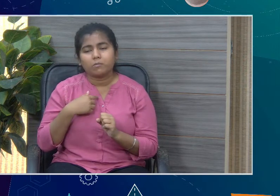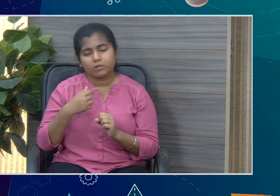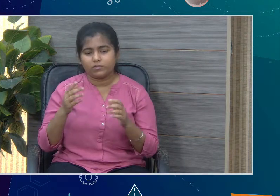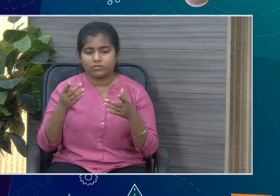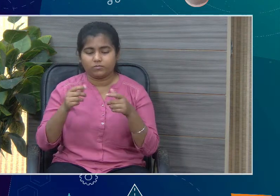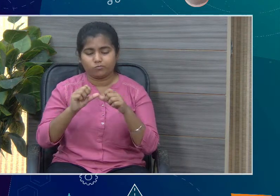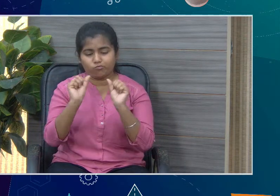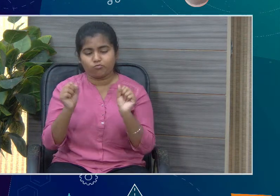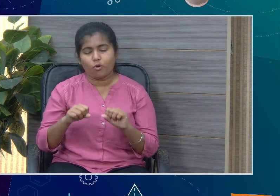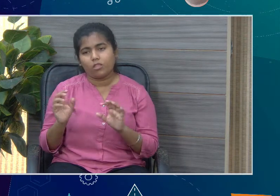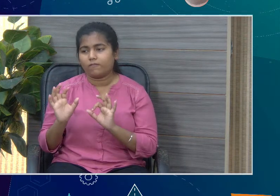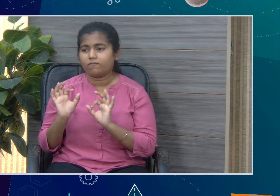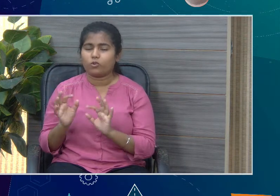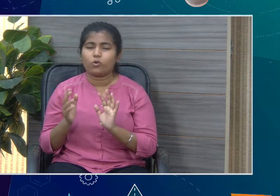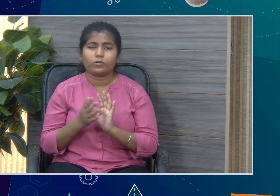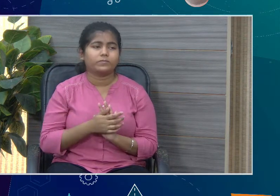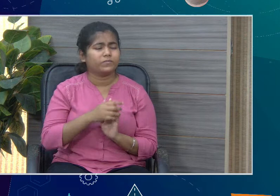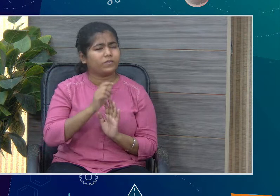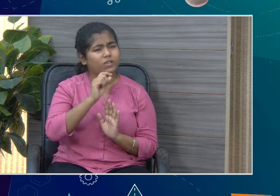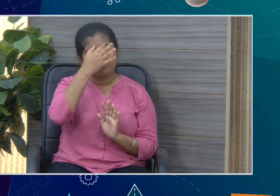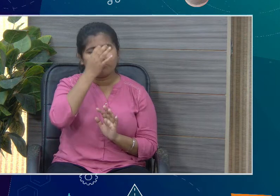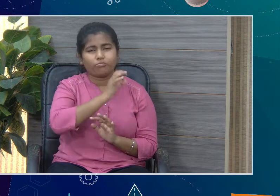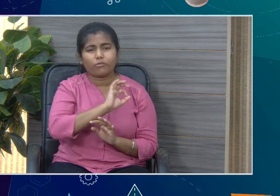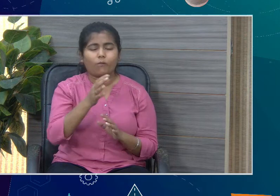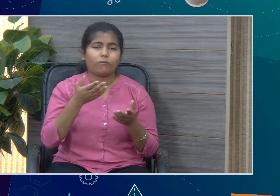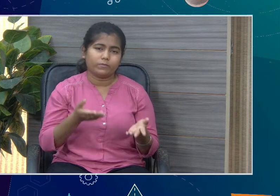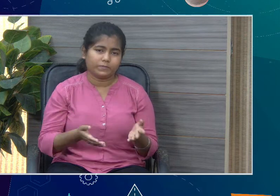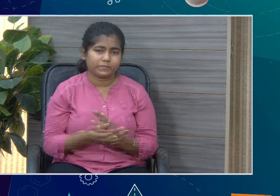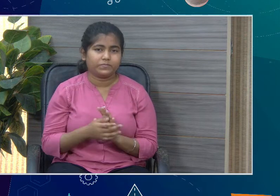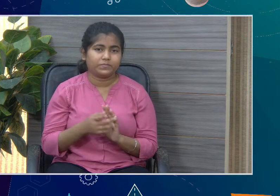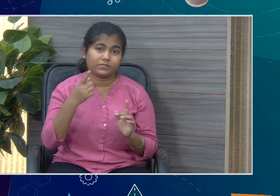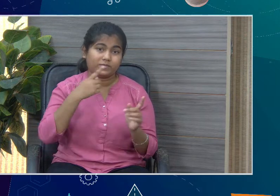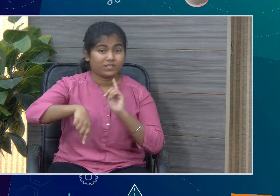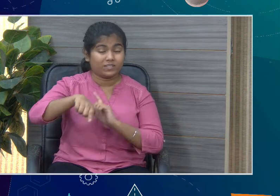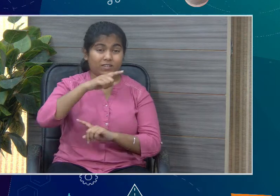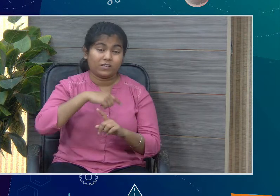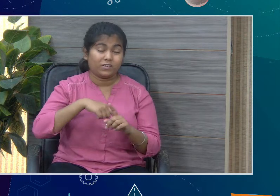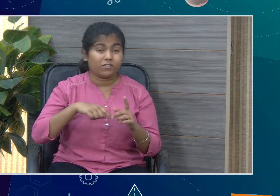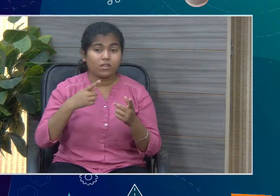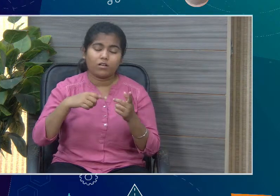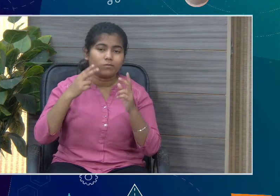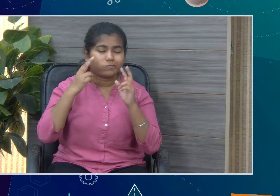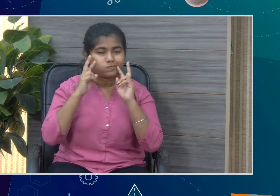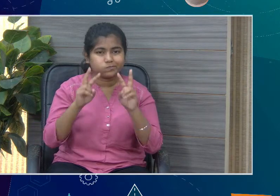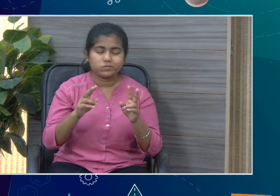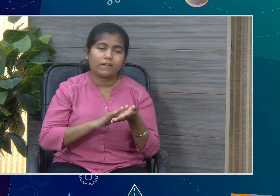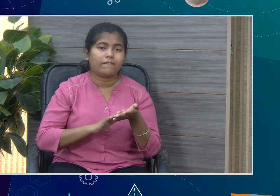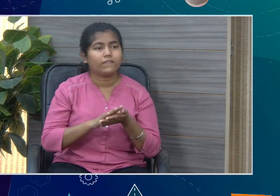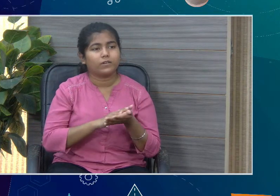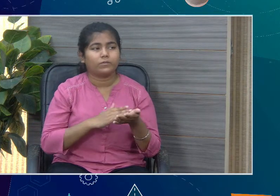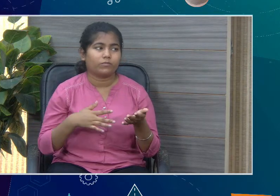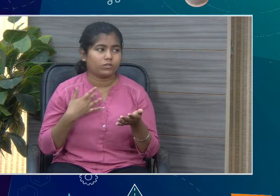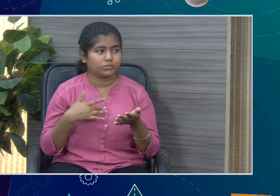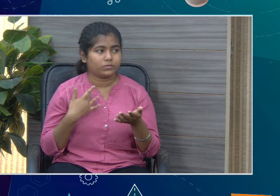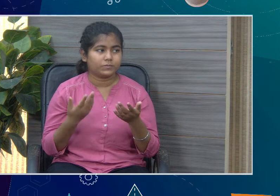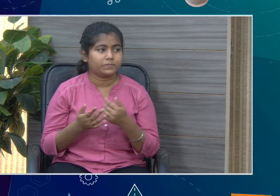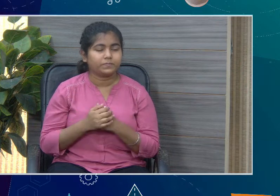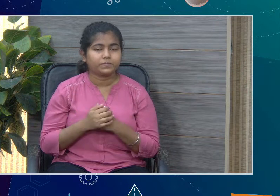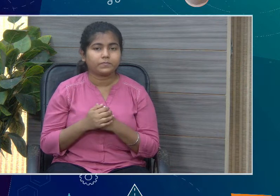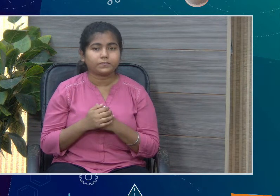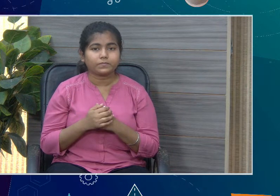good, and everyone can have a look and learn with this. So this is good that we can show